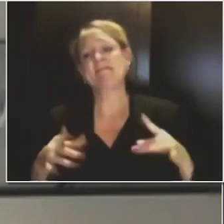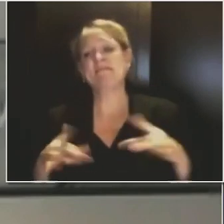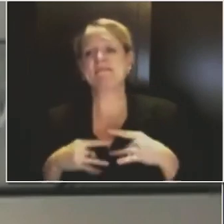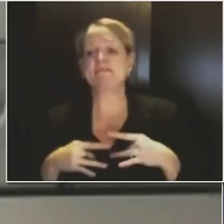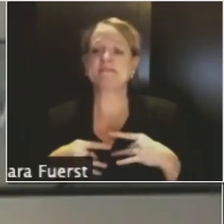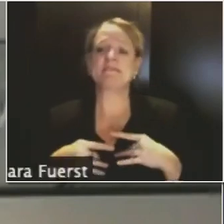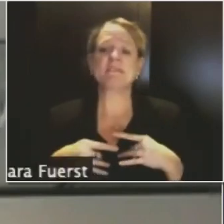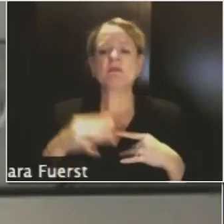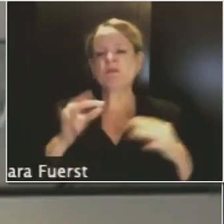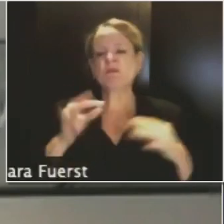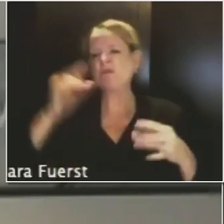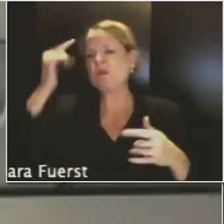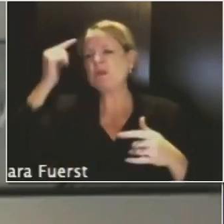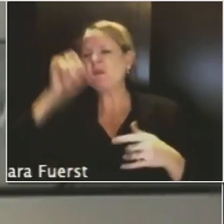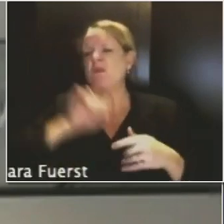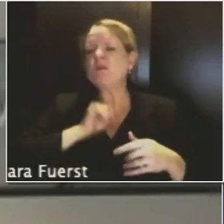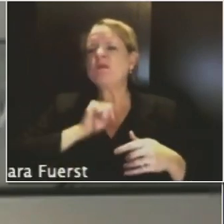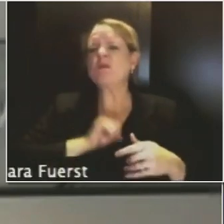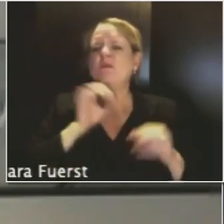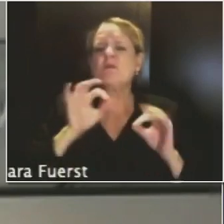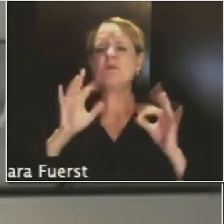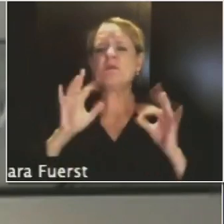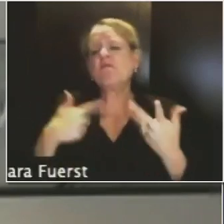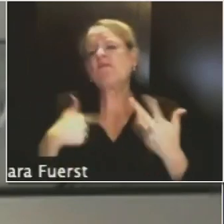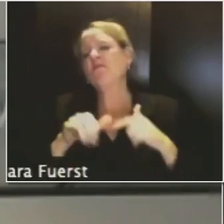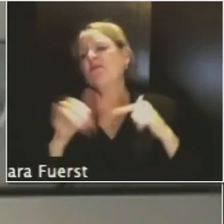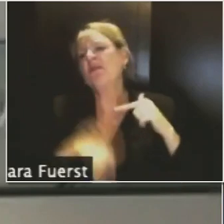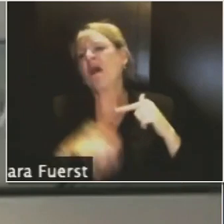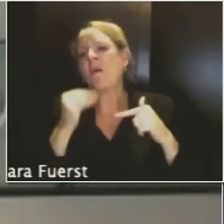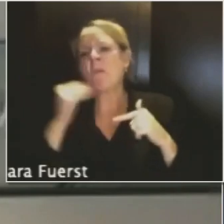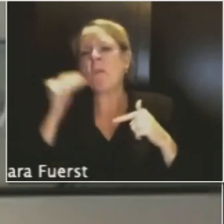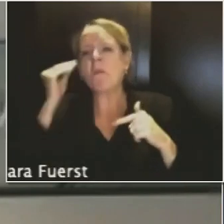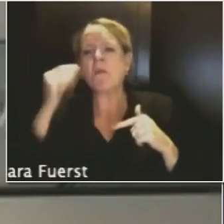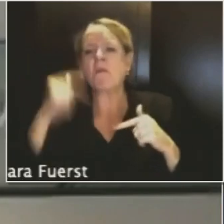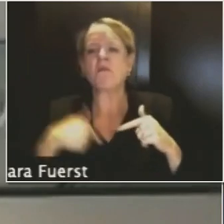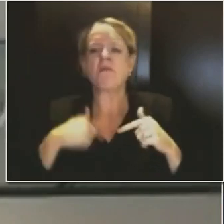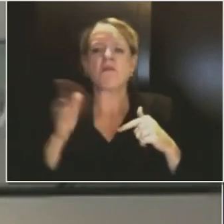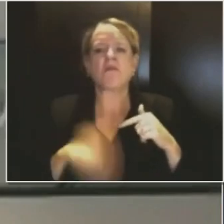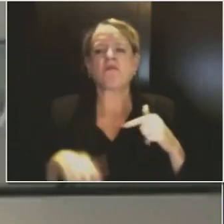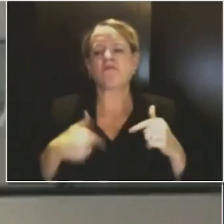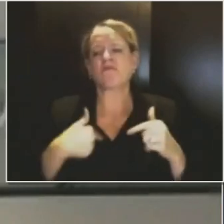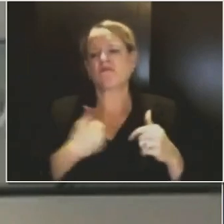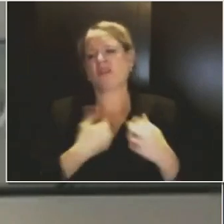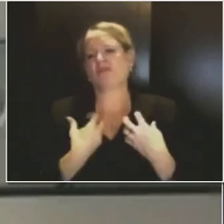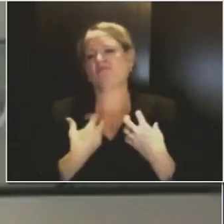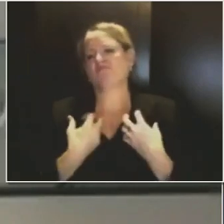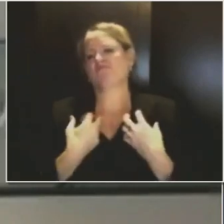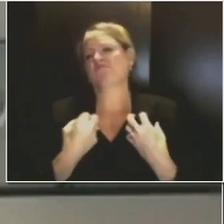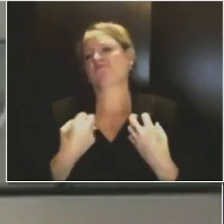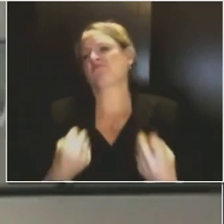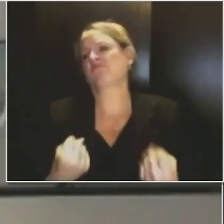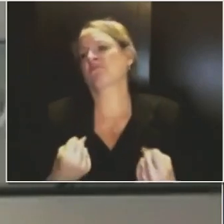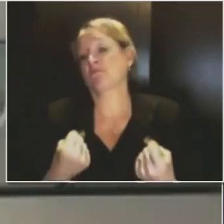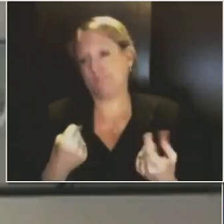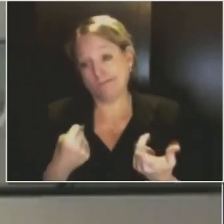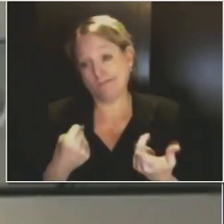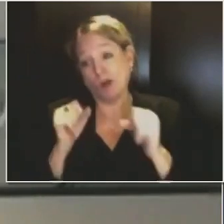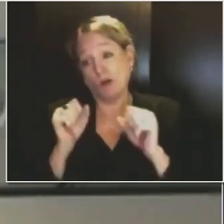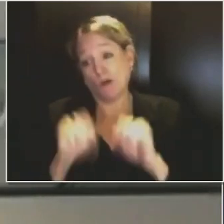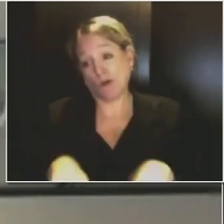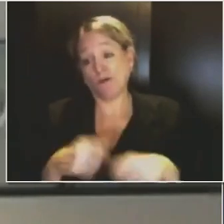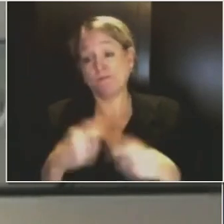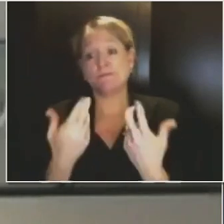people. The number of people actually with COVID-19 in Wisconsin is much higher than we're reporting. And that's a problem. That's why the epidemic